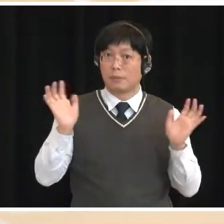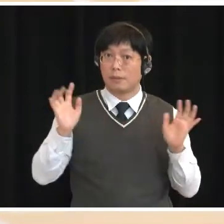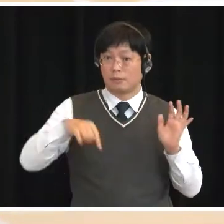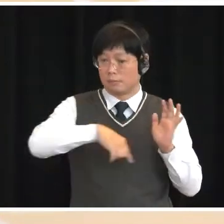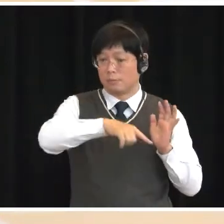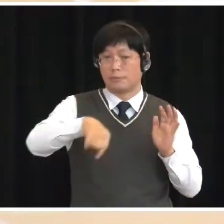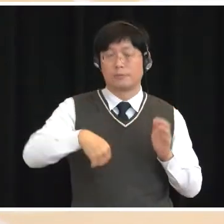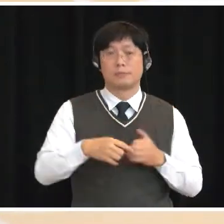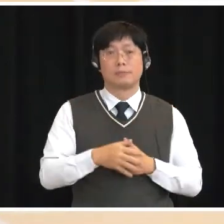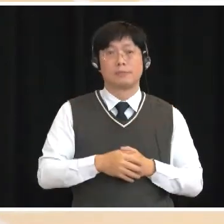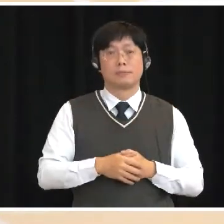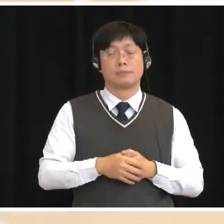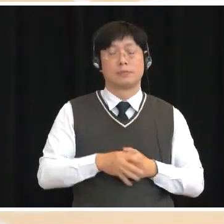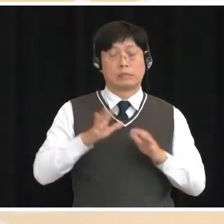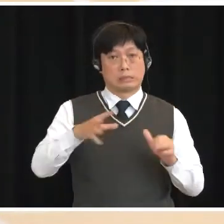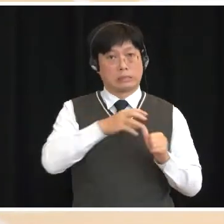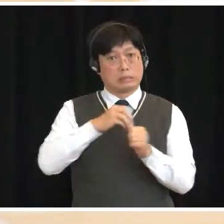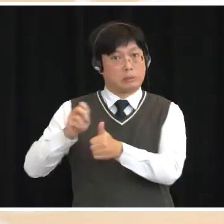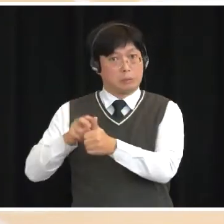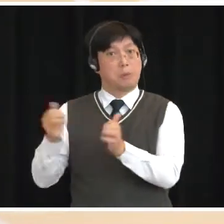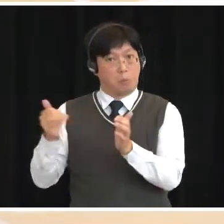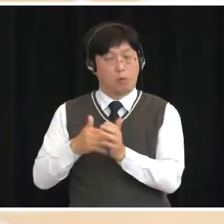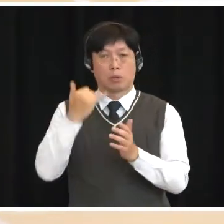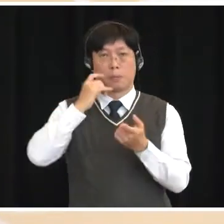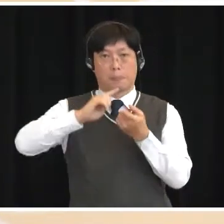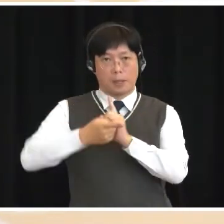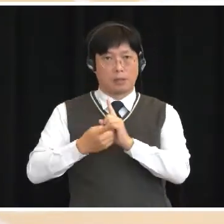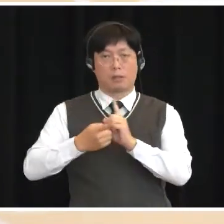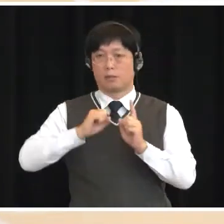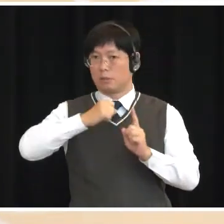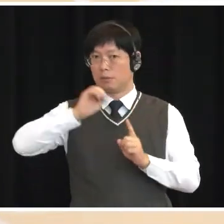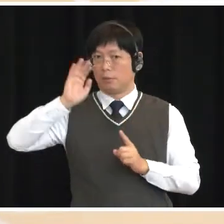adopted. If they are not adopted,